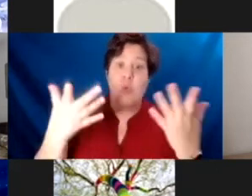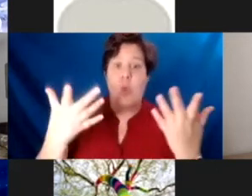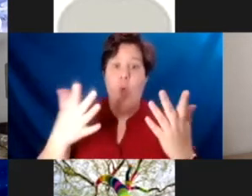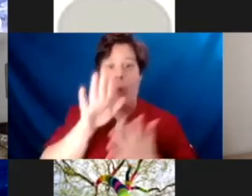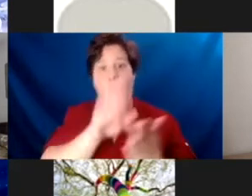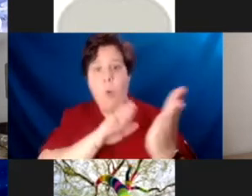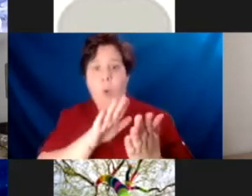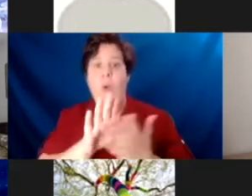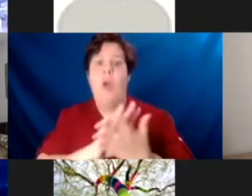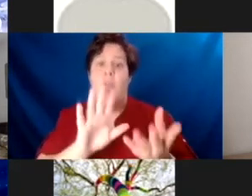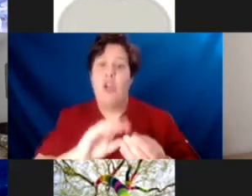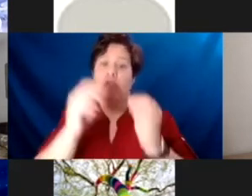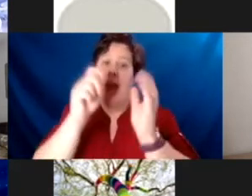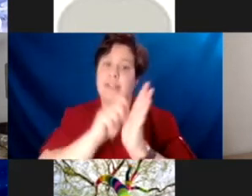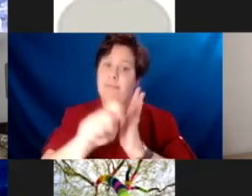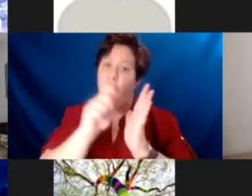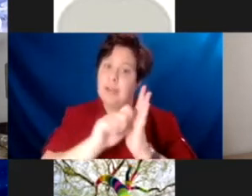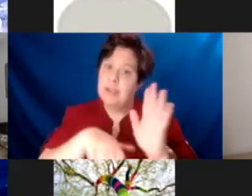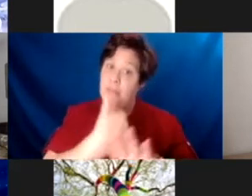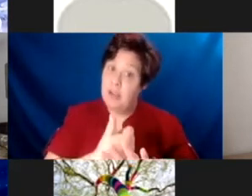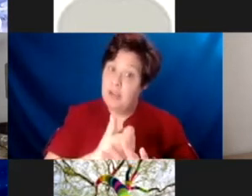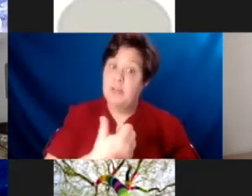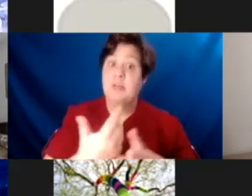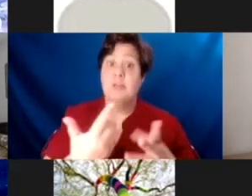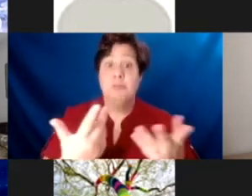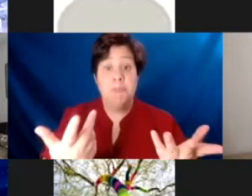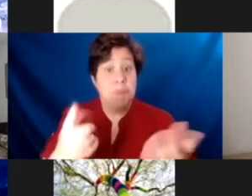that is creative writing based.